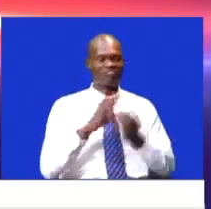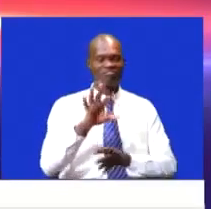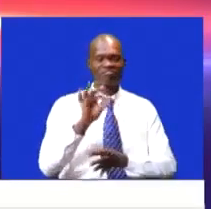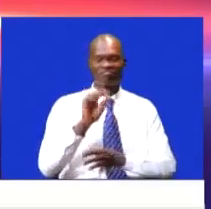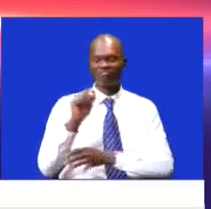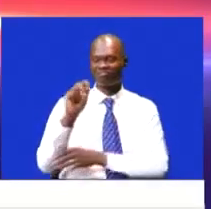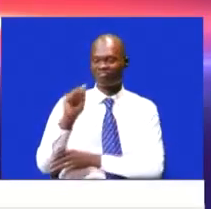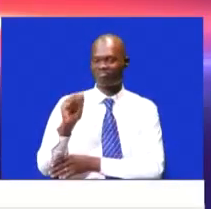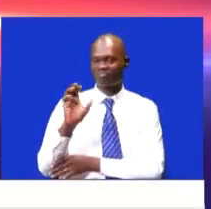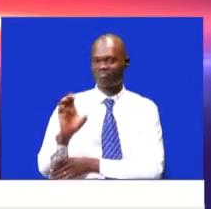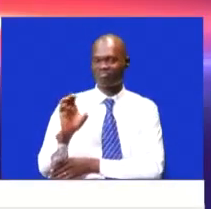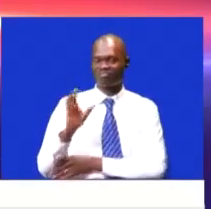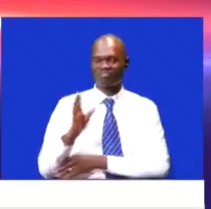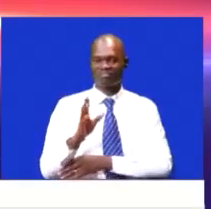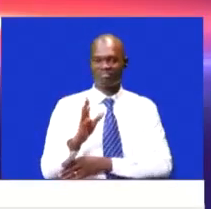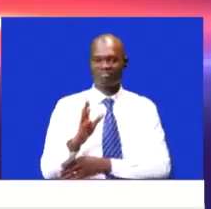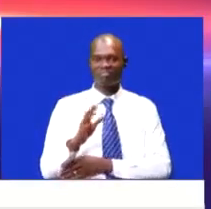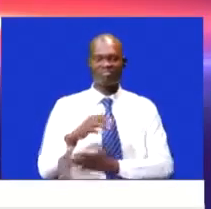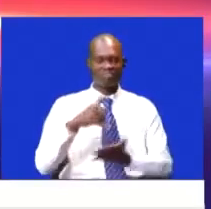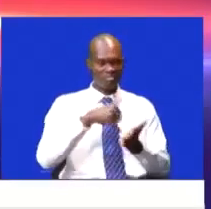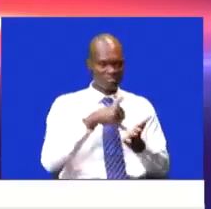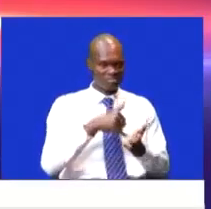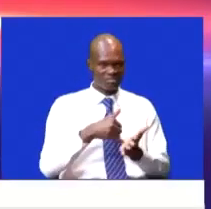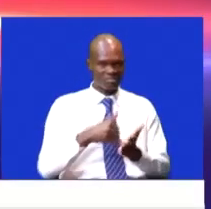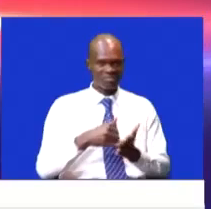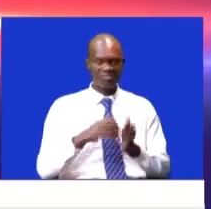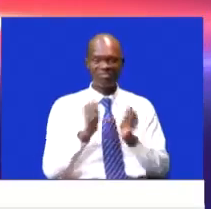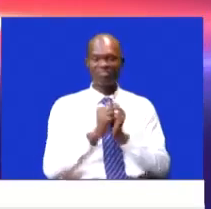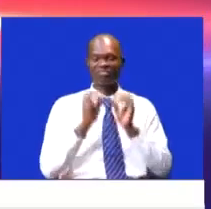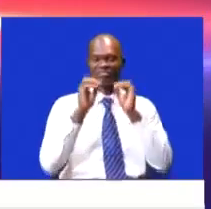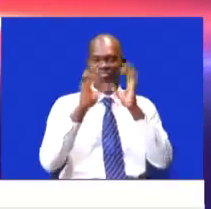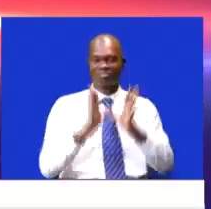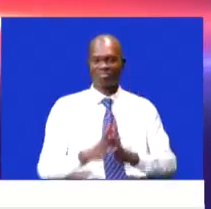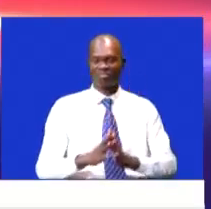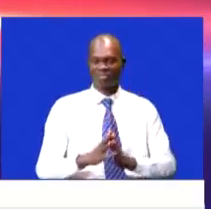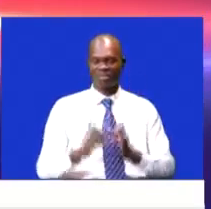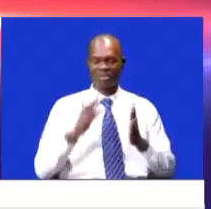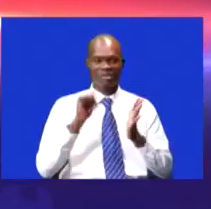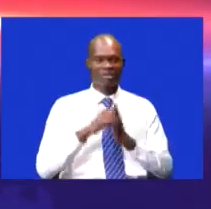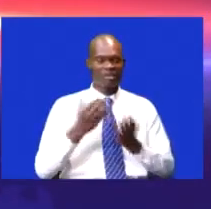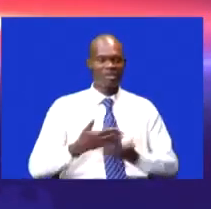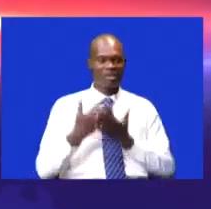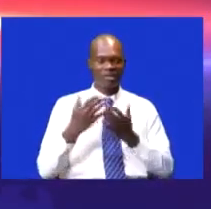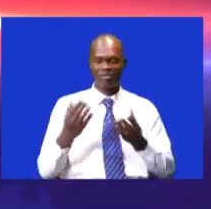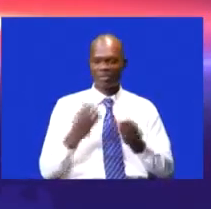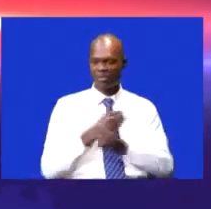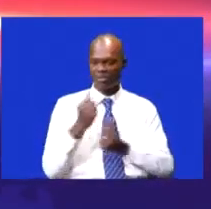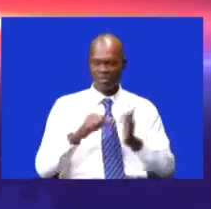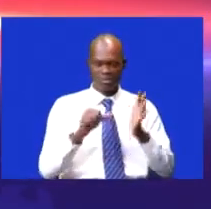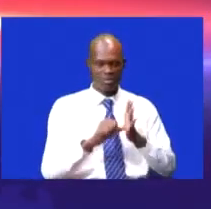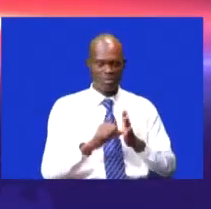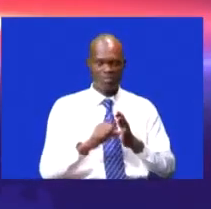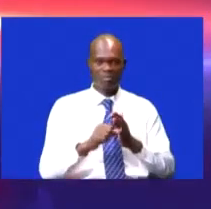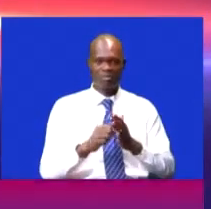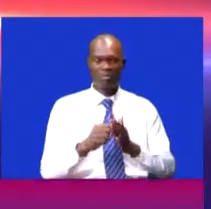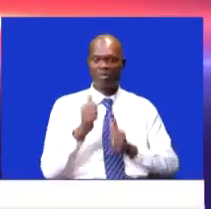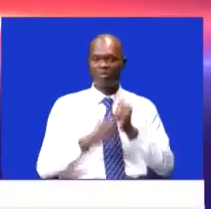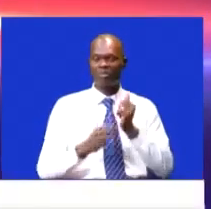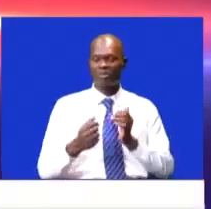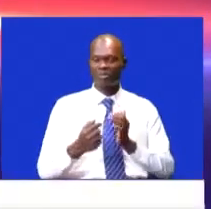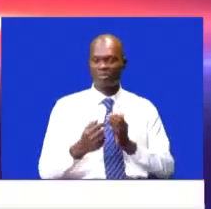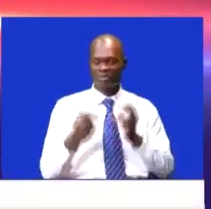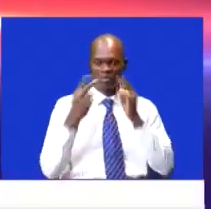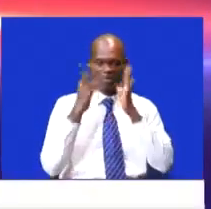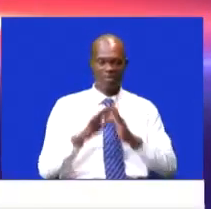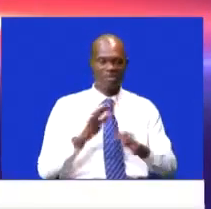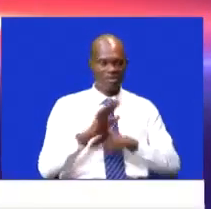tich TSC monywando nyaka jopuonj gi wegi mar konyo e tieko achiedhnade ma kinde ka kinde nenore e duol